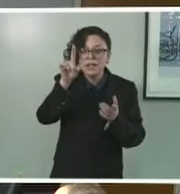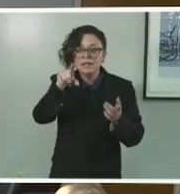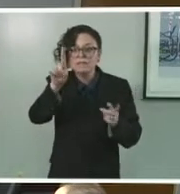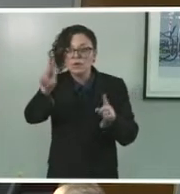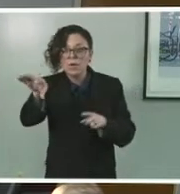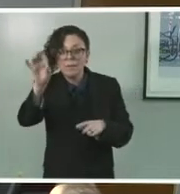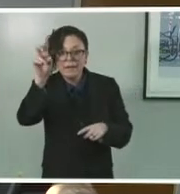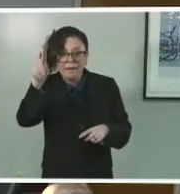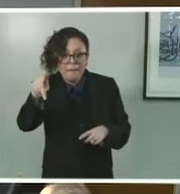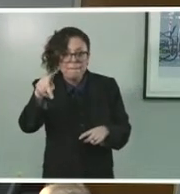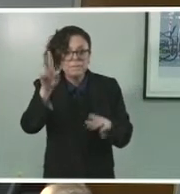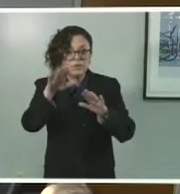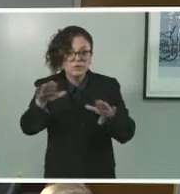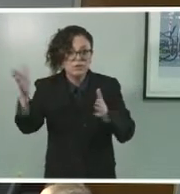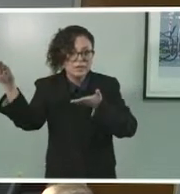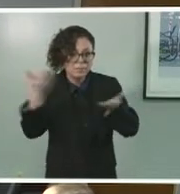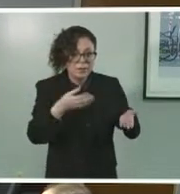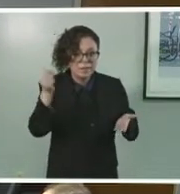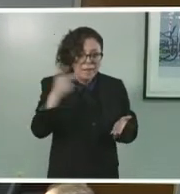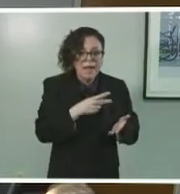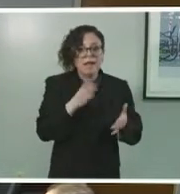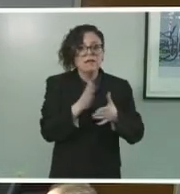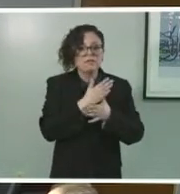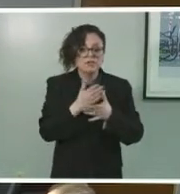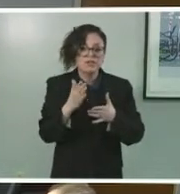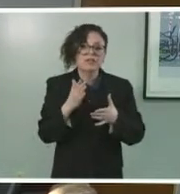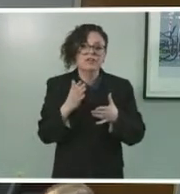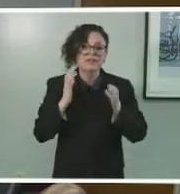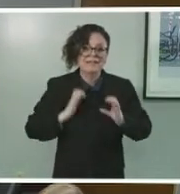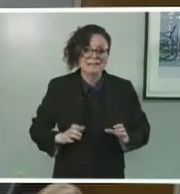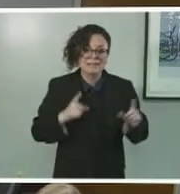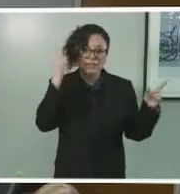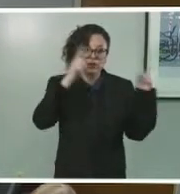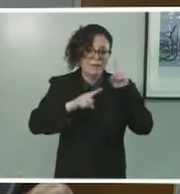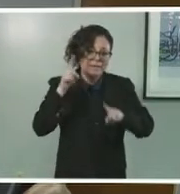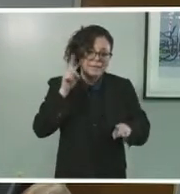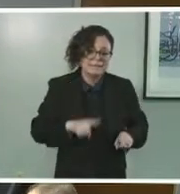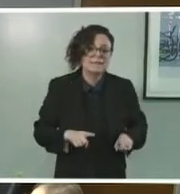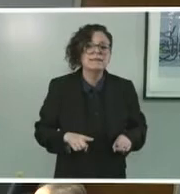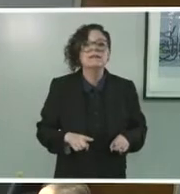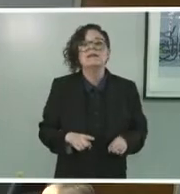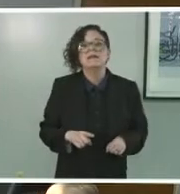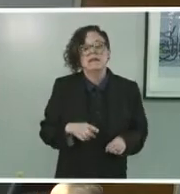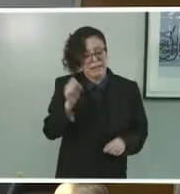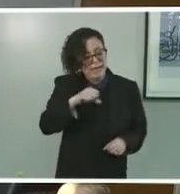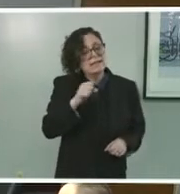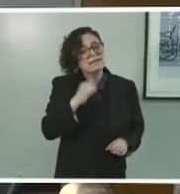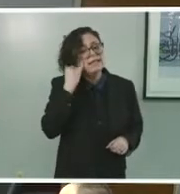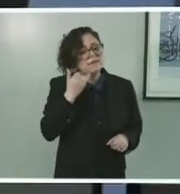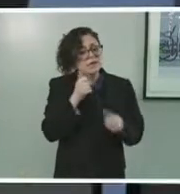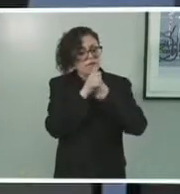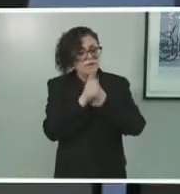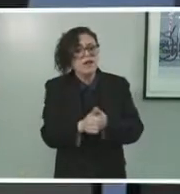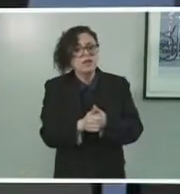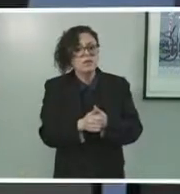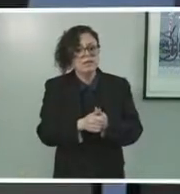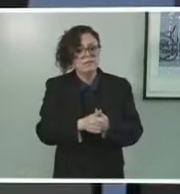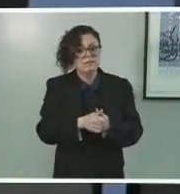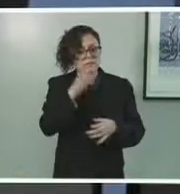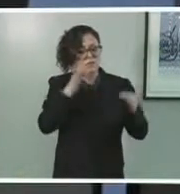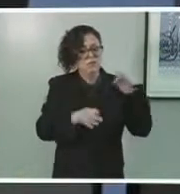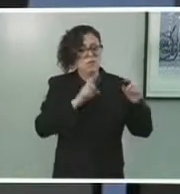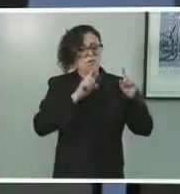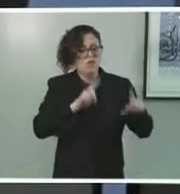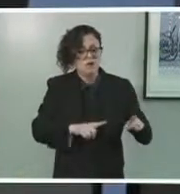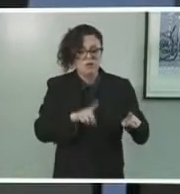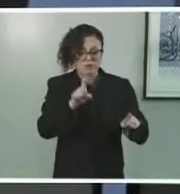custody agreement? Yes, and I'm sorry, Joe. No, go ahead. And I would say if you're under a court order, then you are subject to that order and you should follow